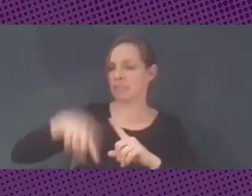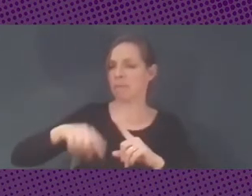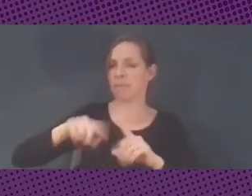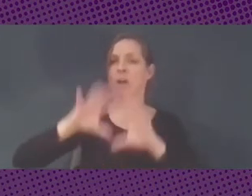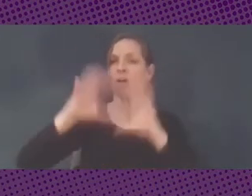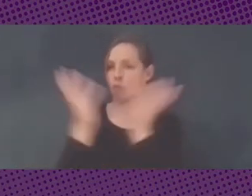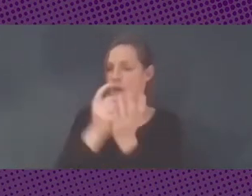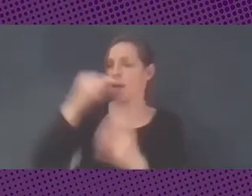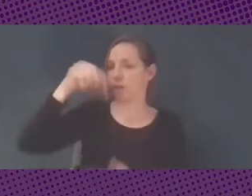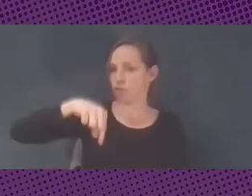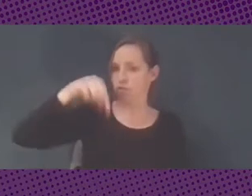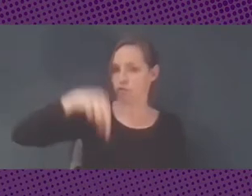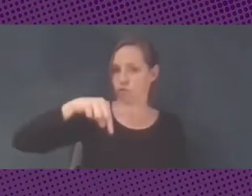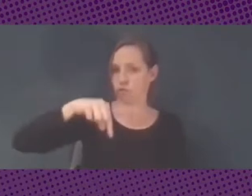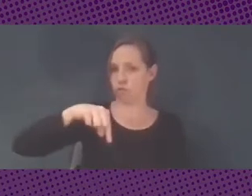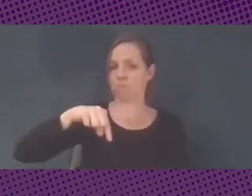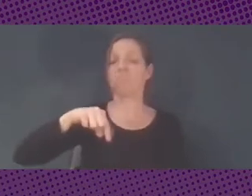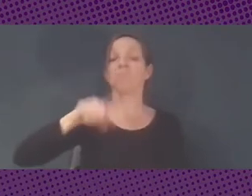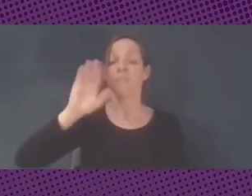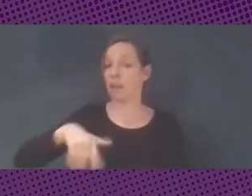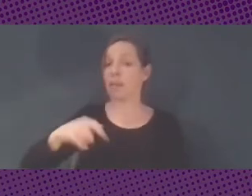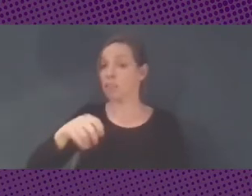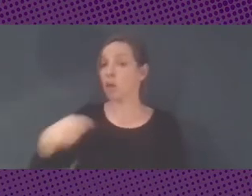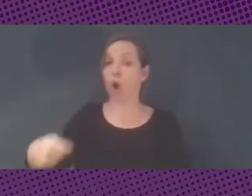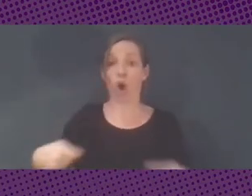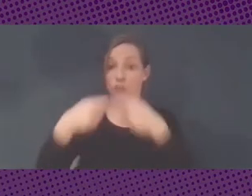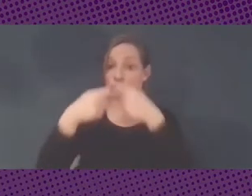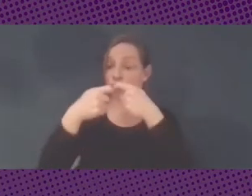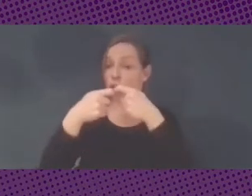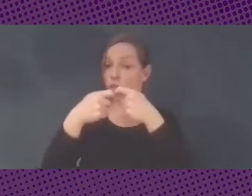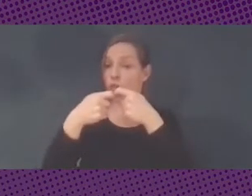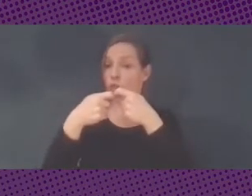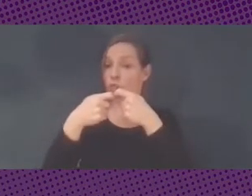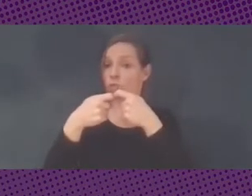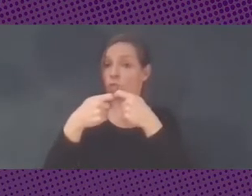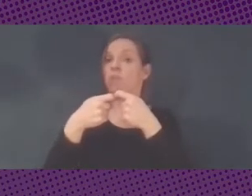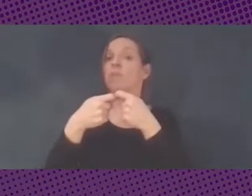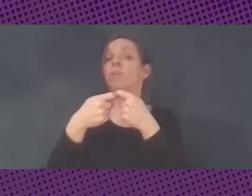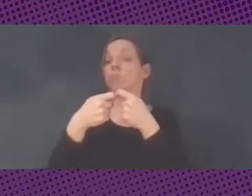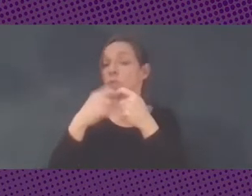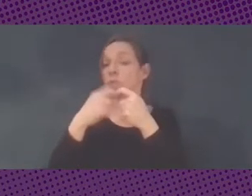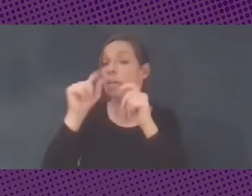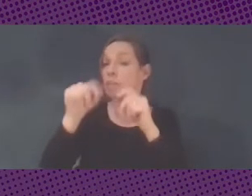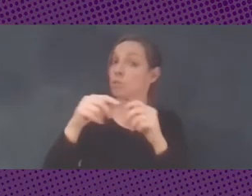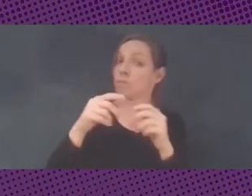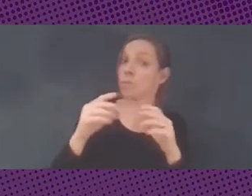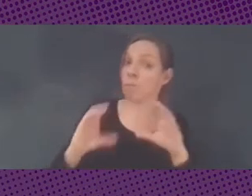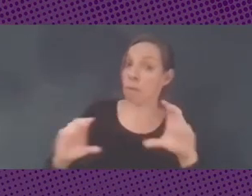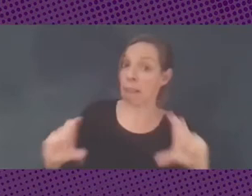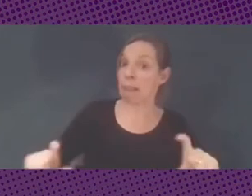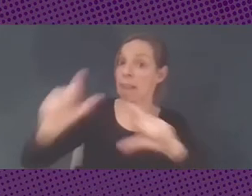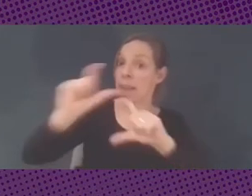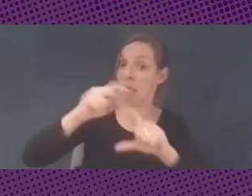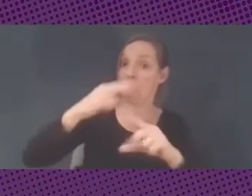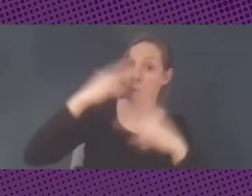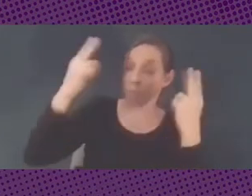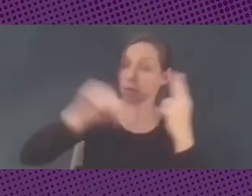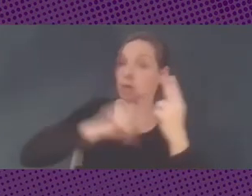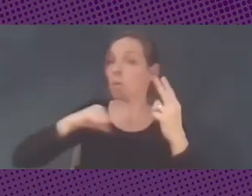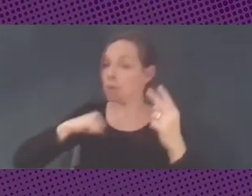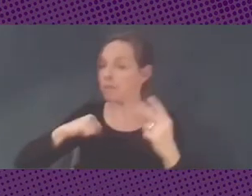operates this PPP in hospitals or in the roads, in schools, in student accommodation